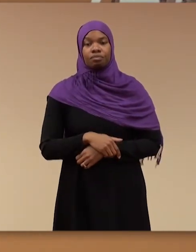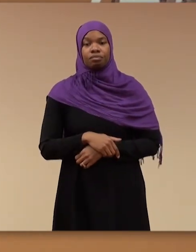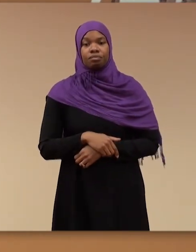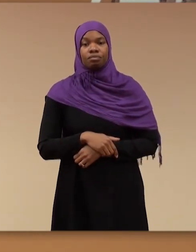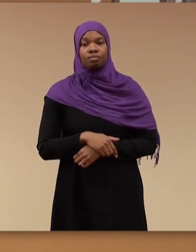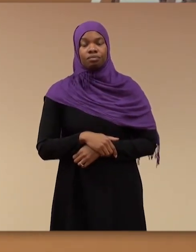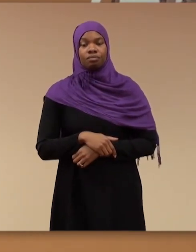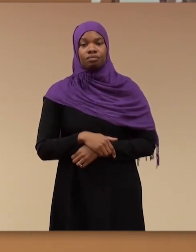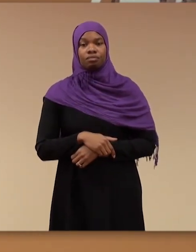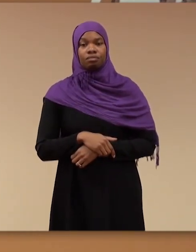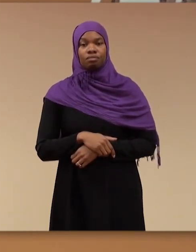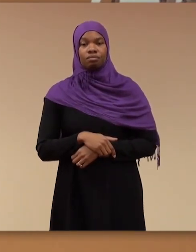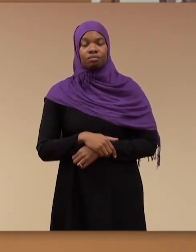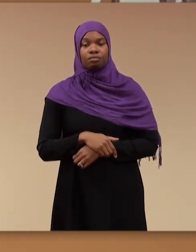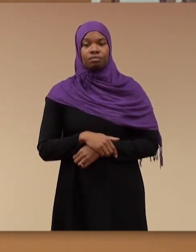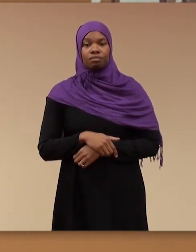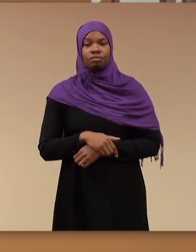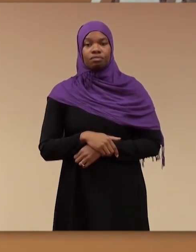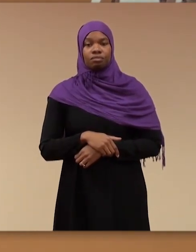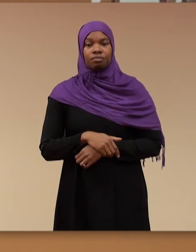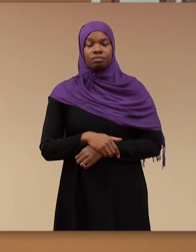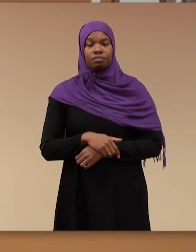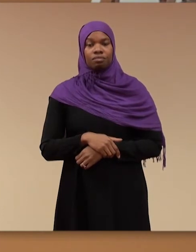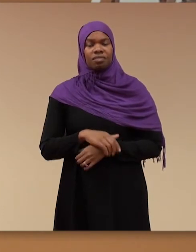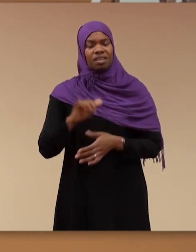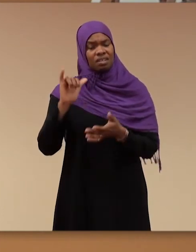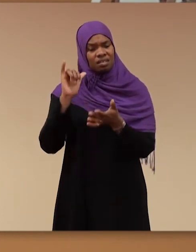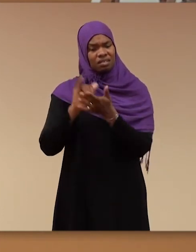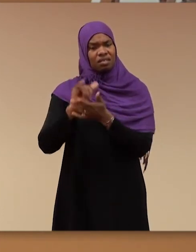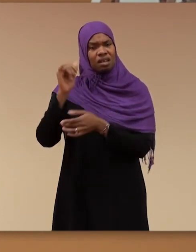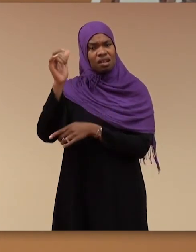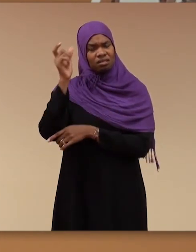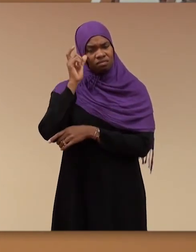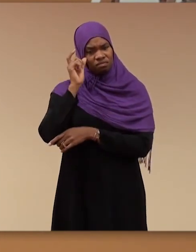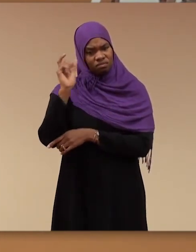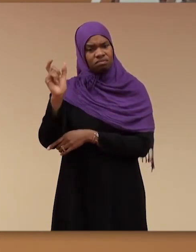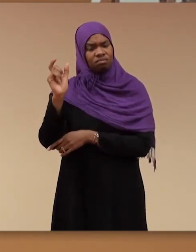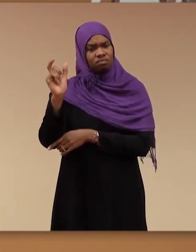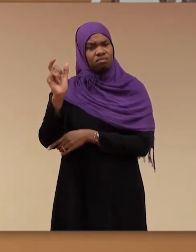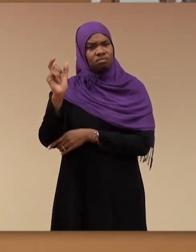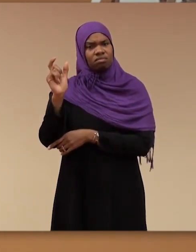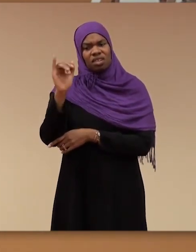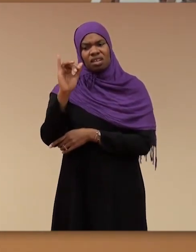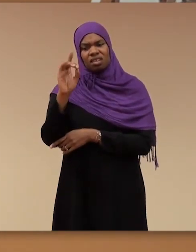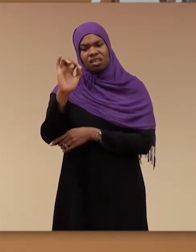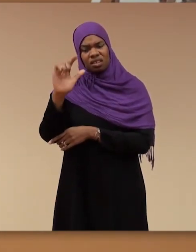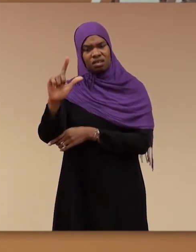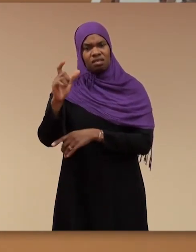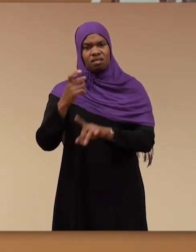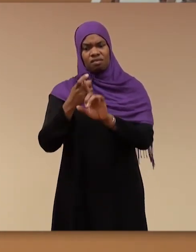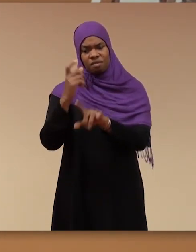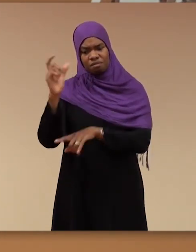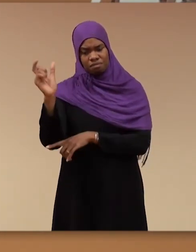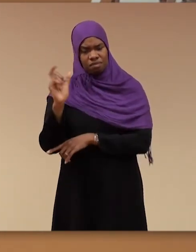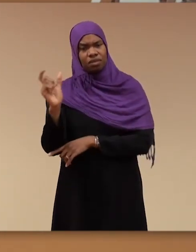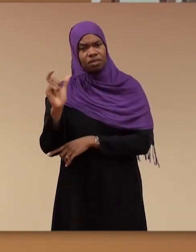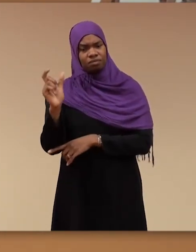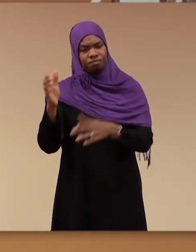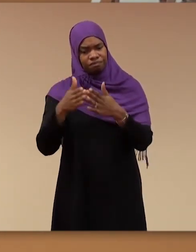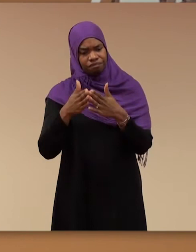goes across the board to all humanity, and also goes beyond humanity, to all the